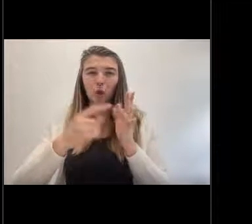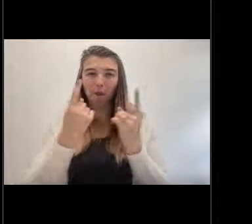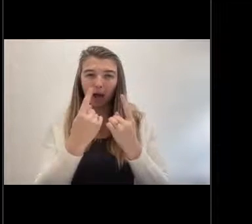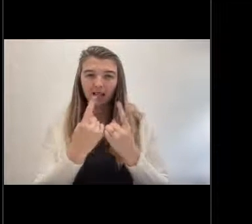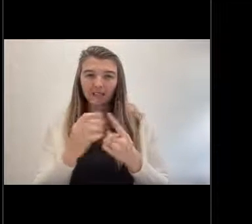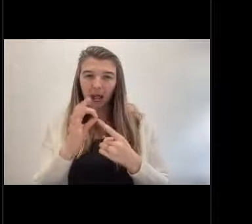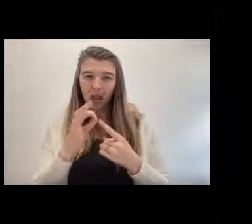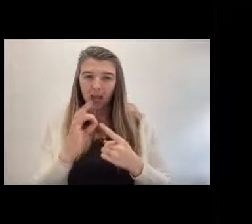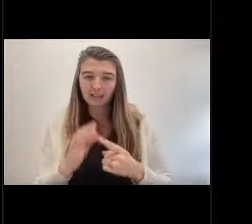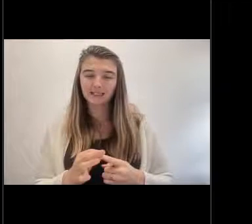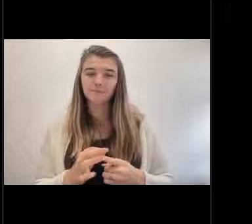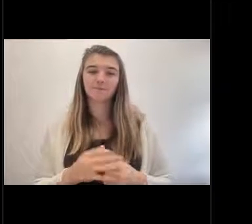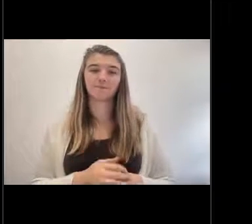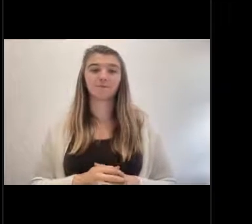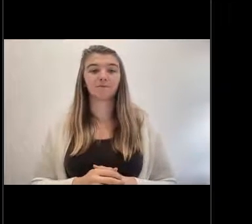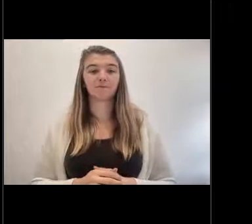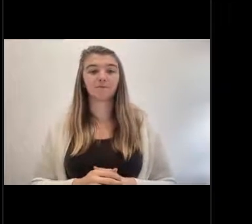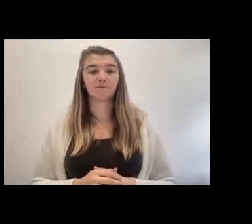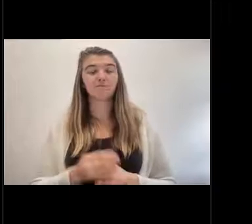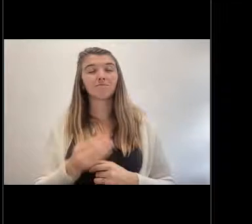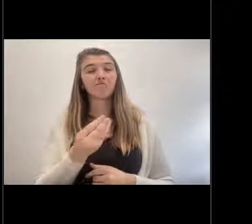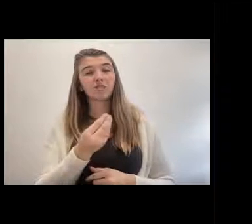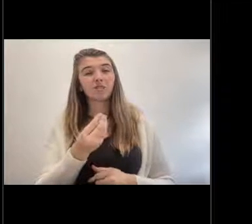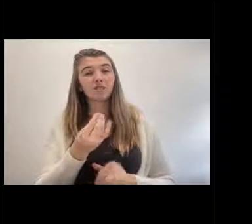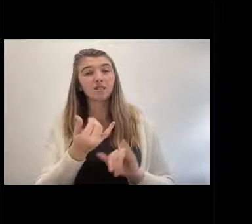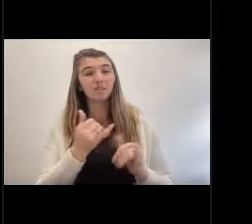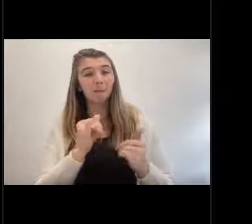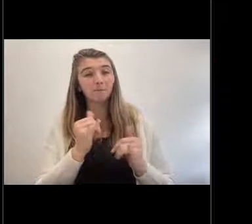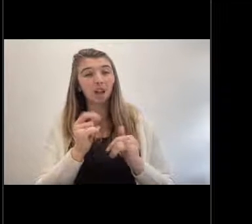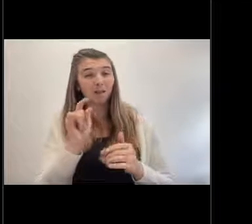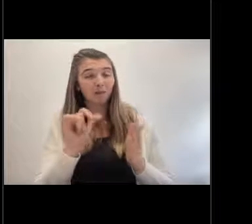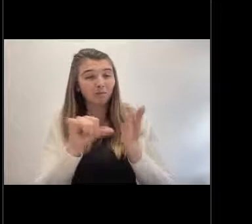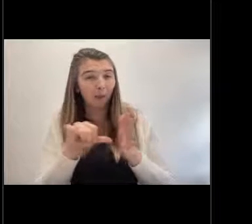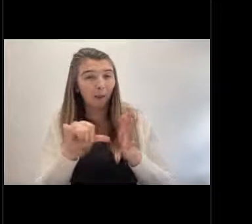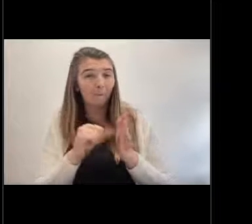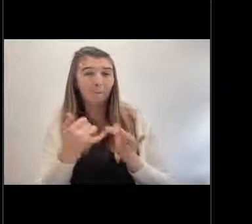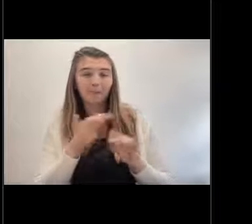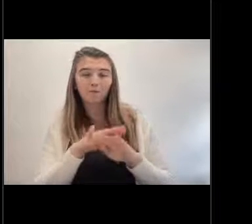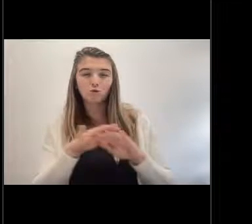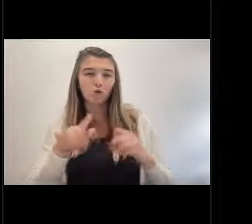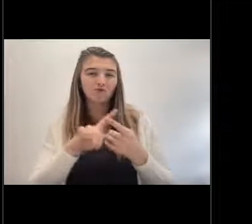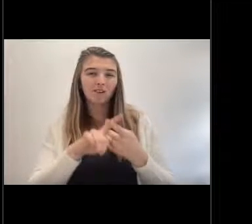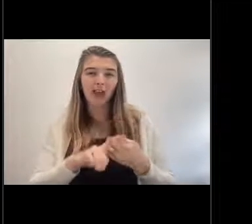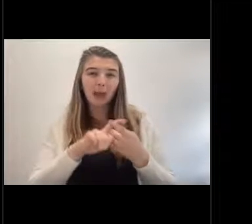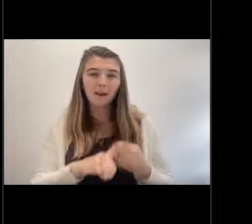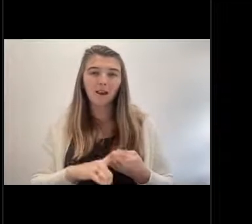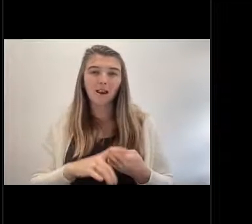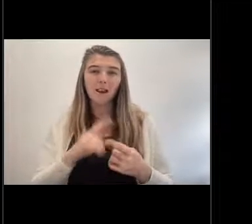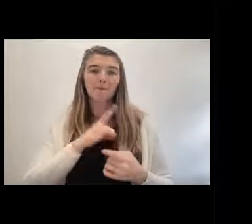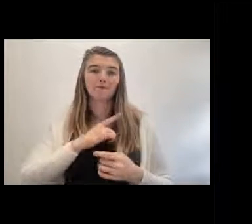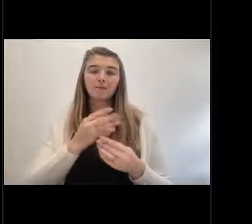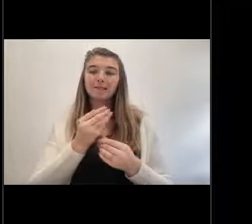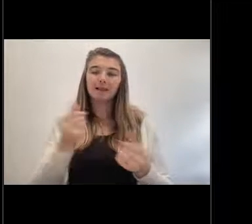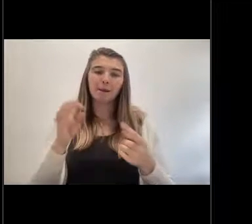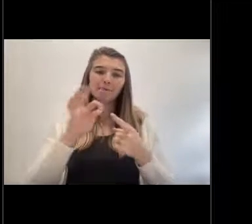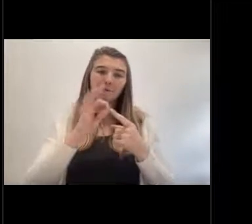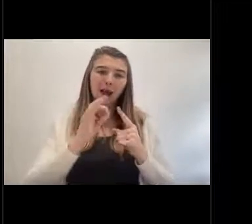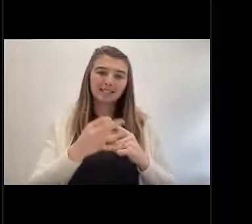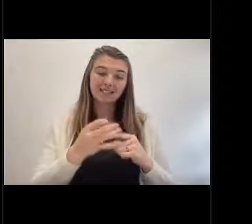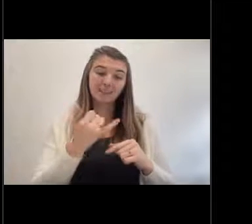That could have some problems. It might be a little bit unreliable in the because some of the particles that could look